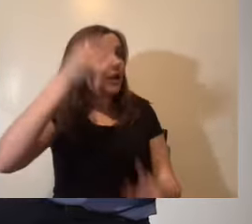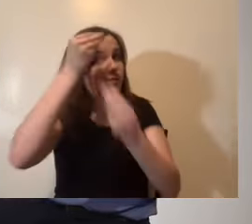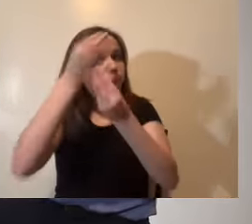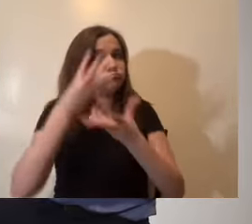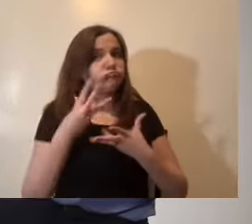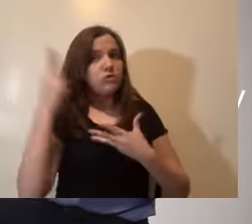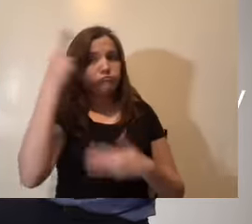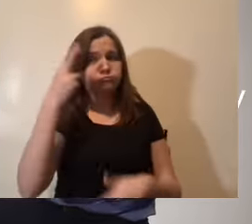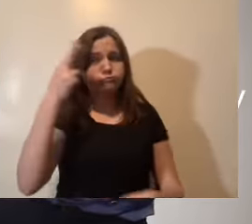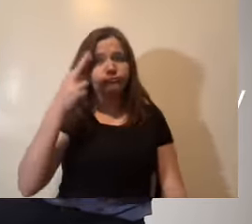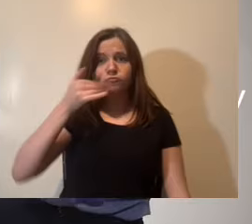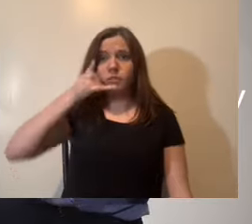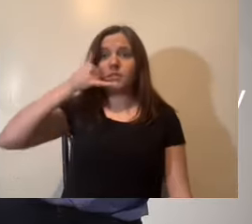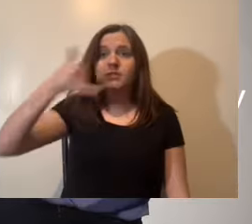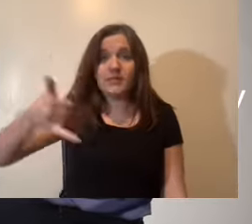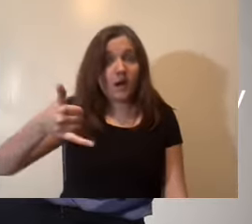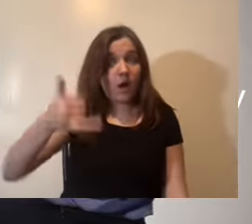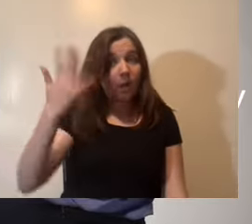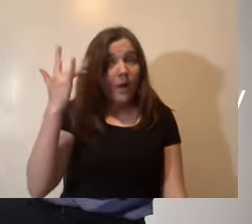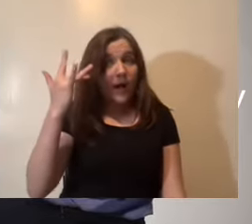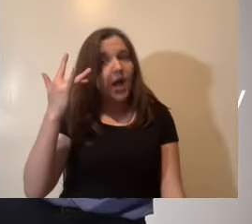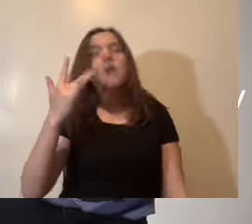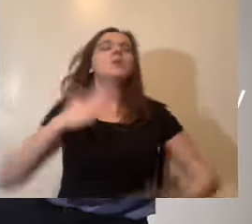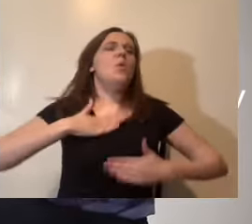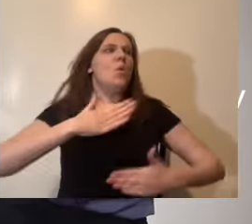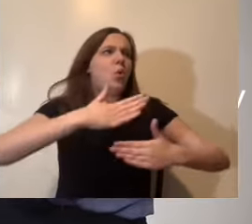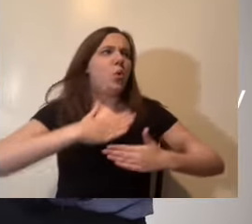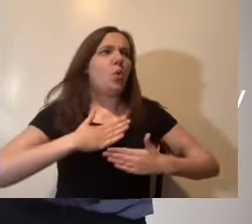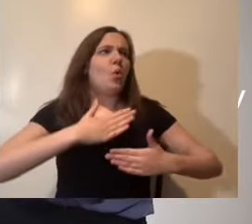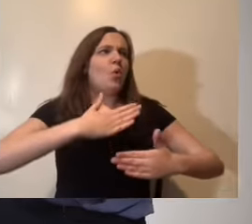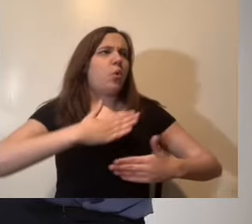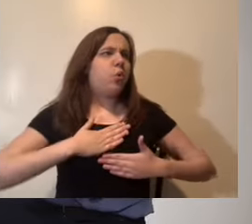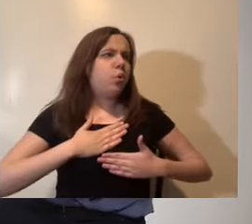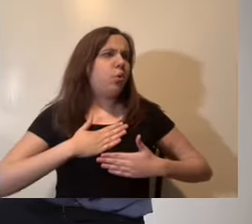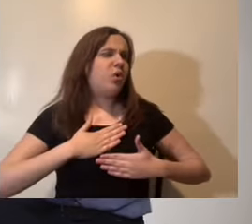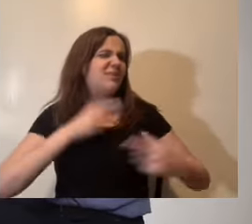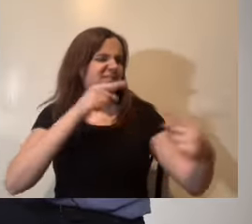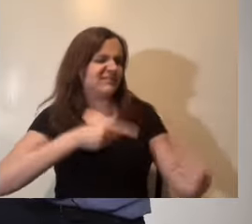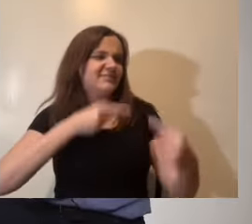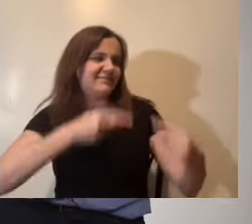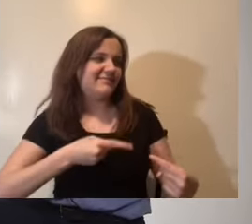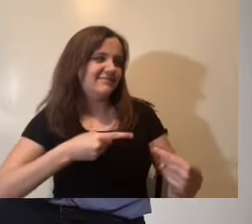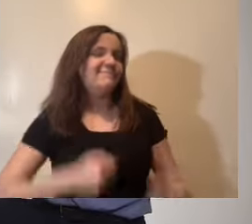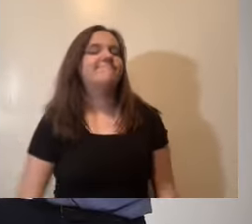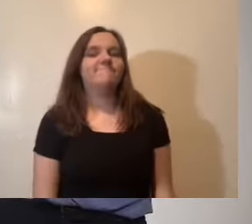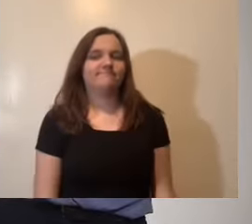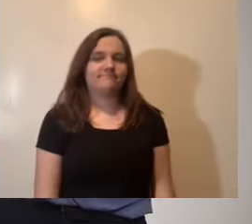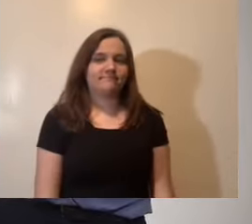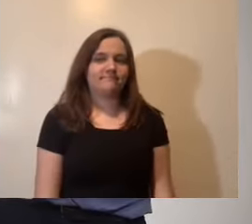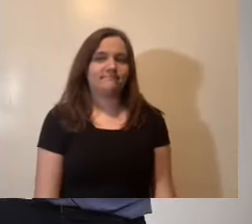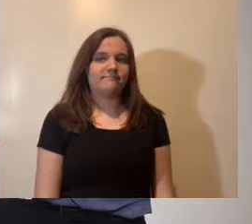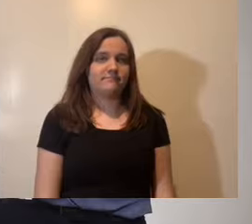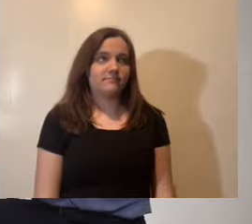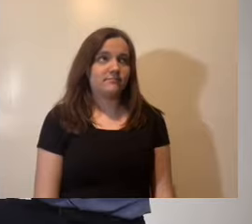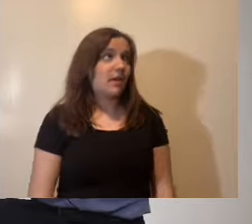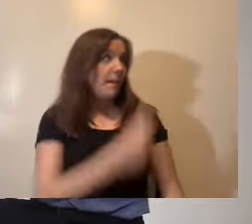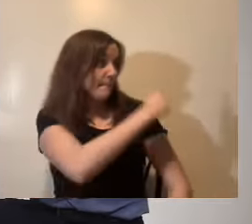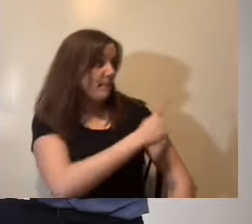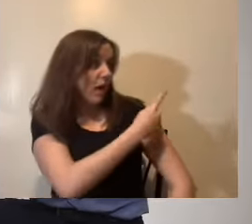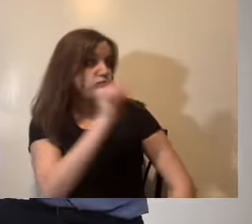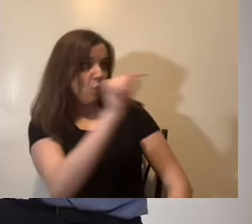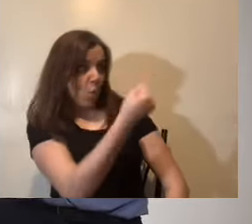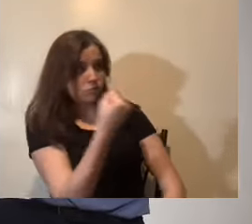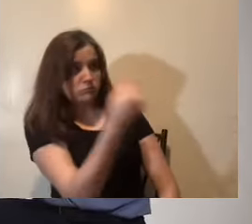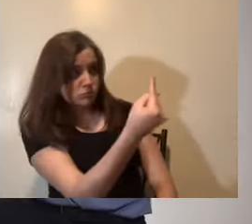my patient's nature of illness is respiratory distress or difficulty breathing. Is this my only patient? This is your